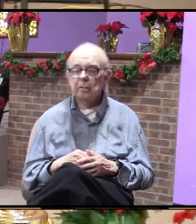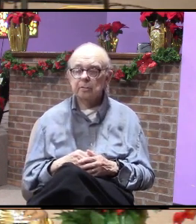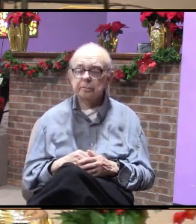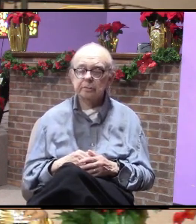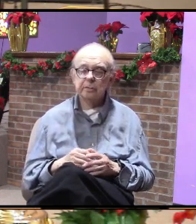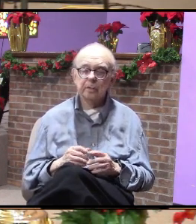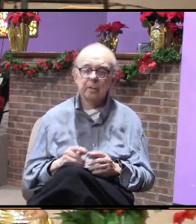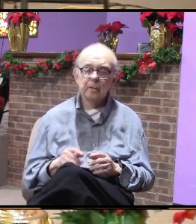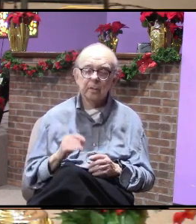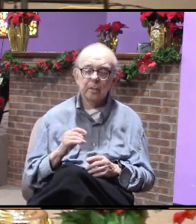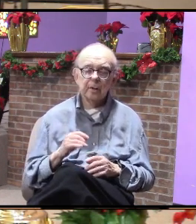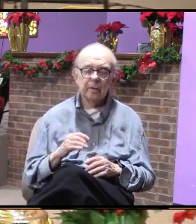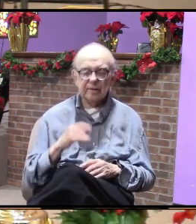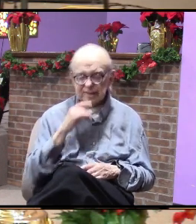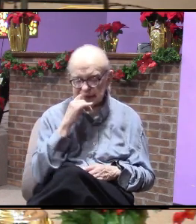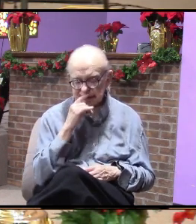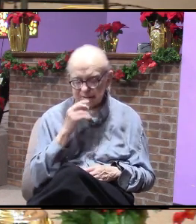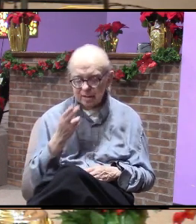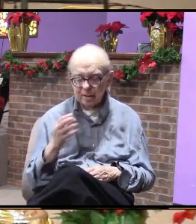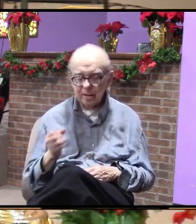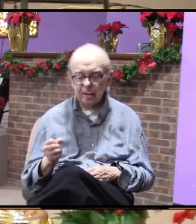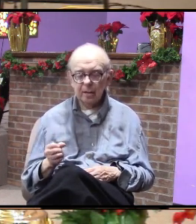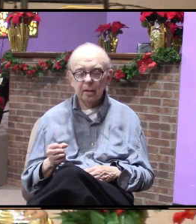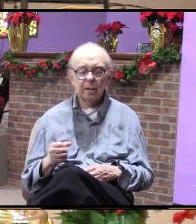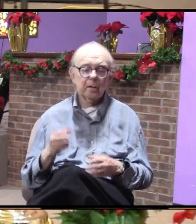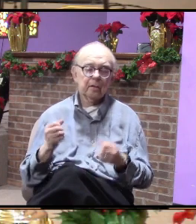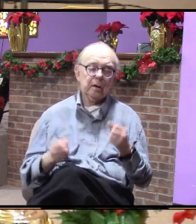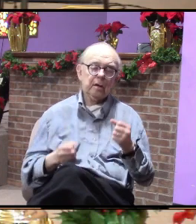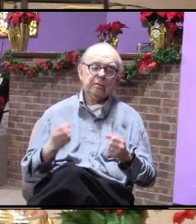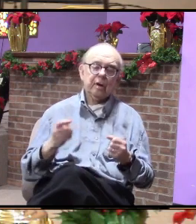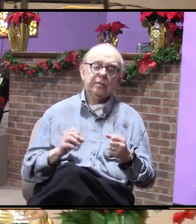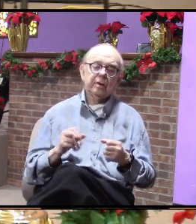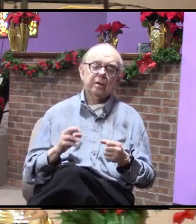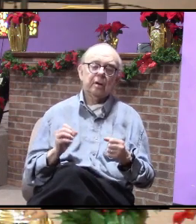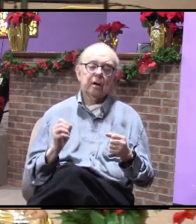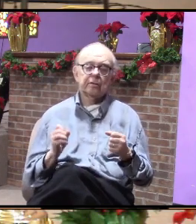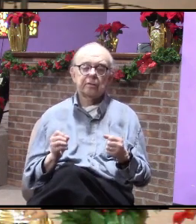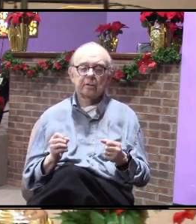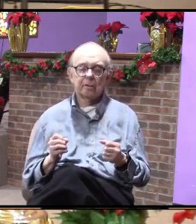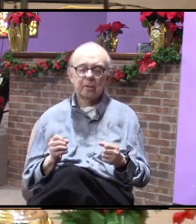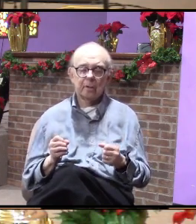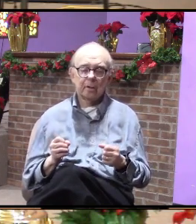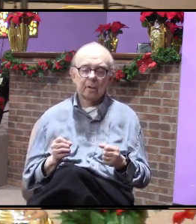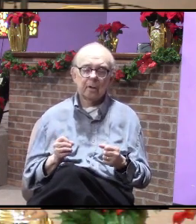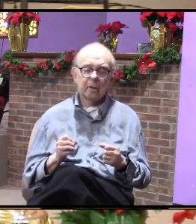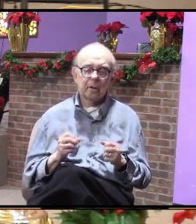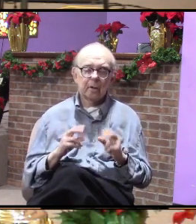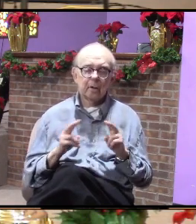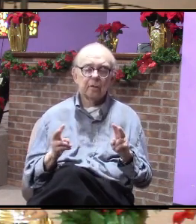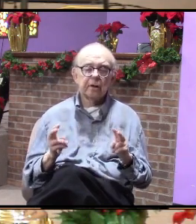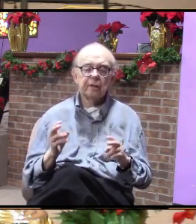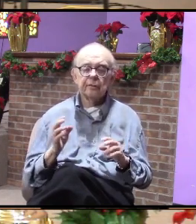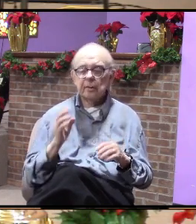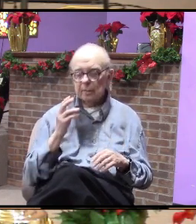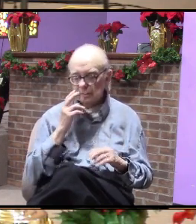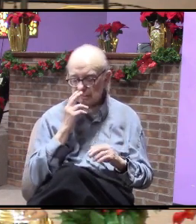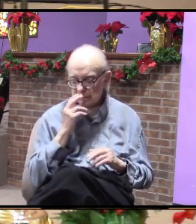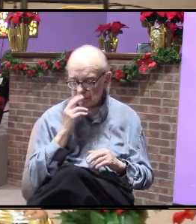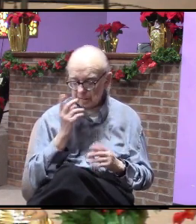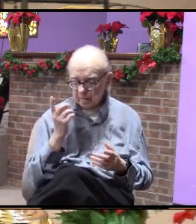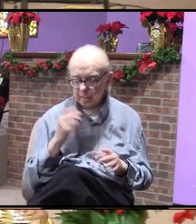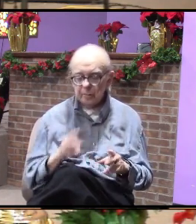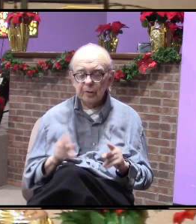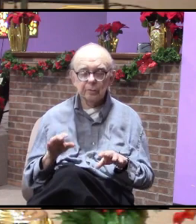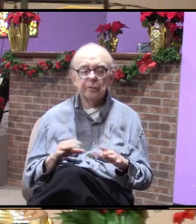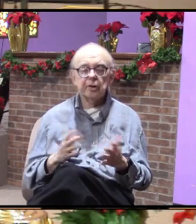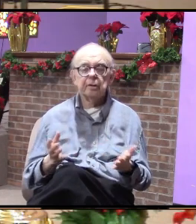A bunch of kids in high school out driving in cars, looking for fun. So what does one person